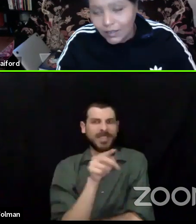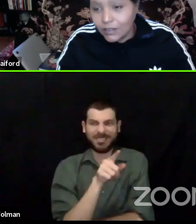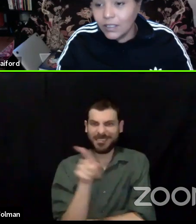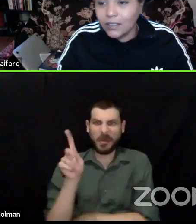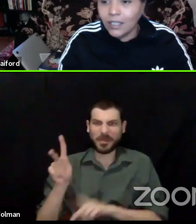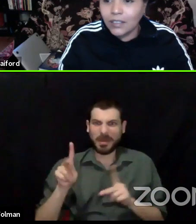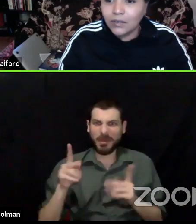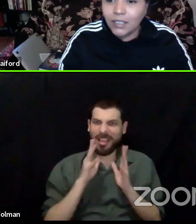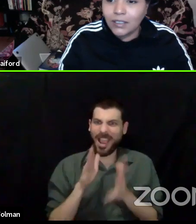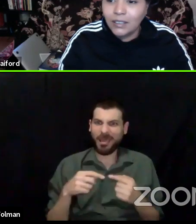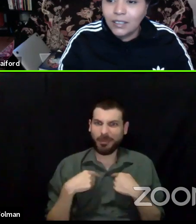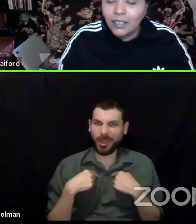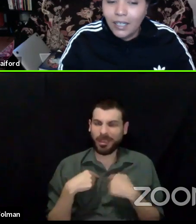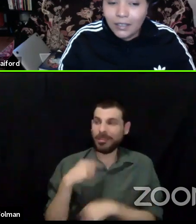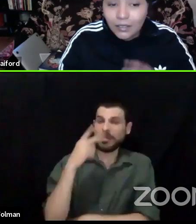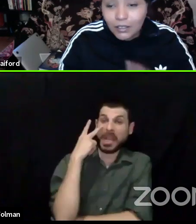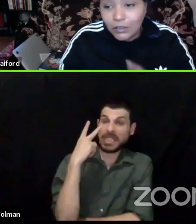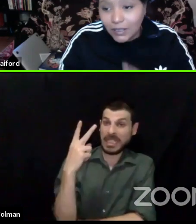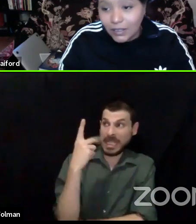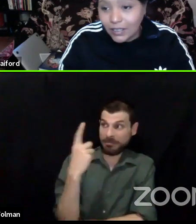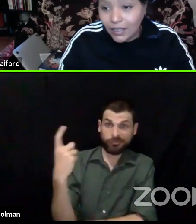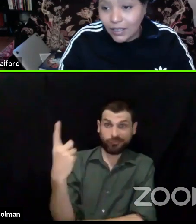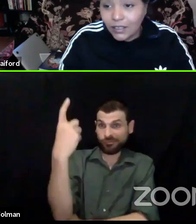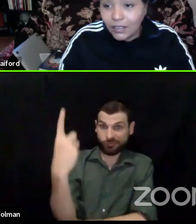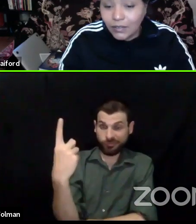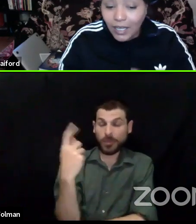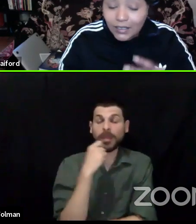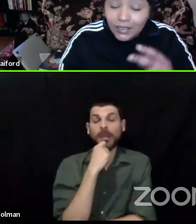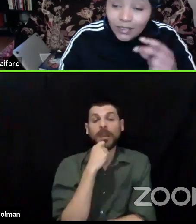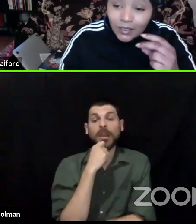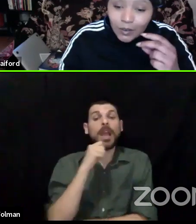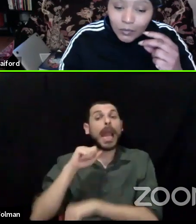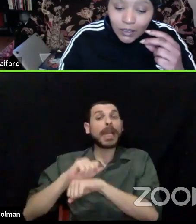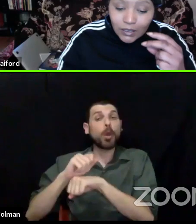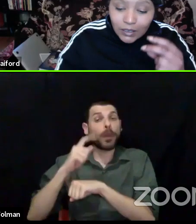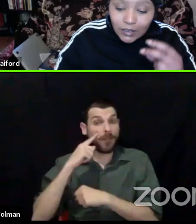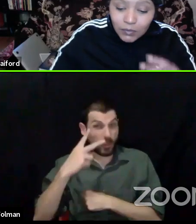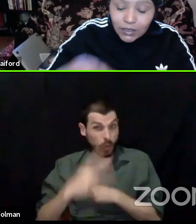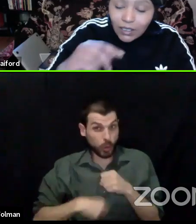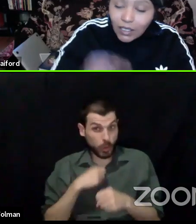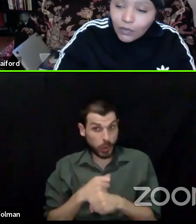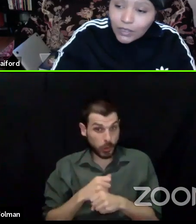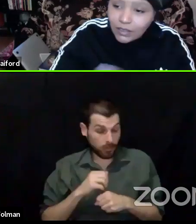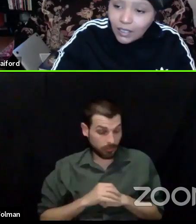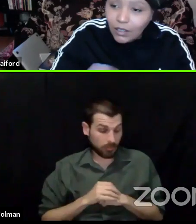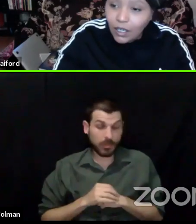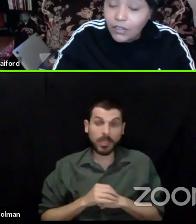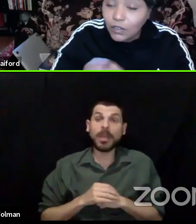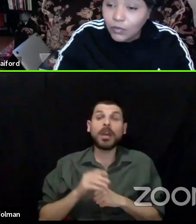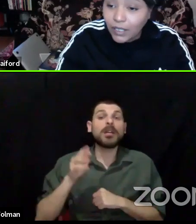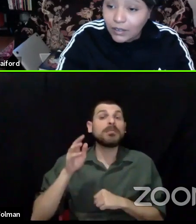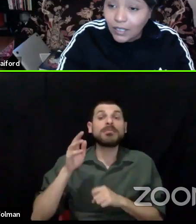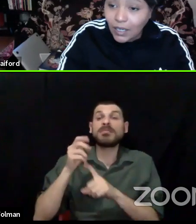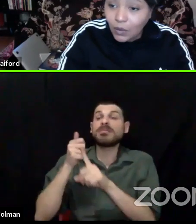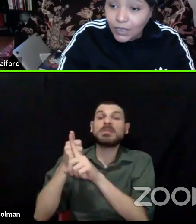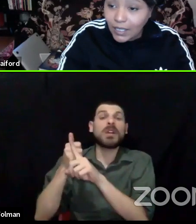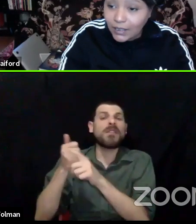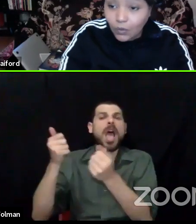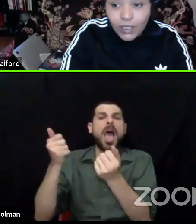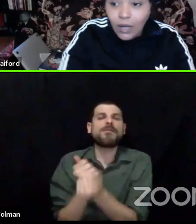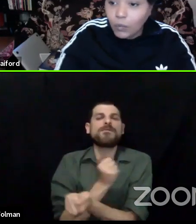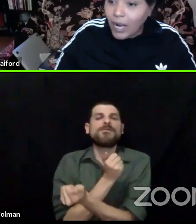I see the dude get inaugurated. And in the 2 years that he served, I seen him give me everything on the record that I